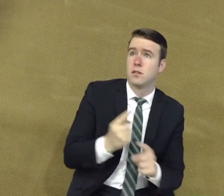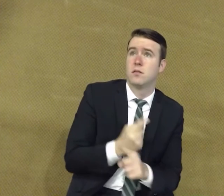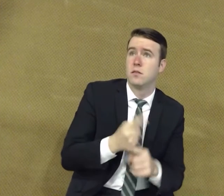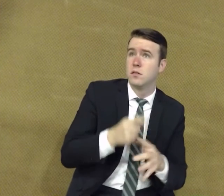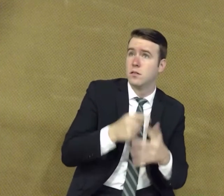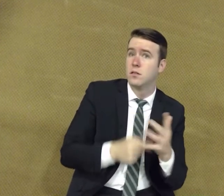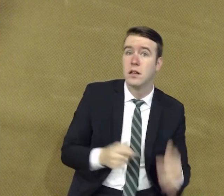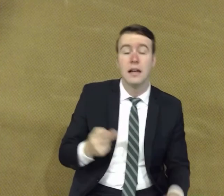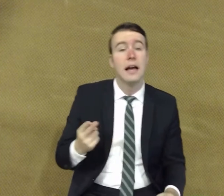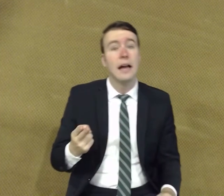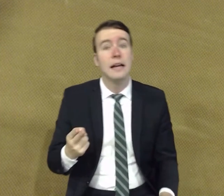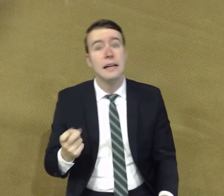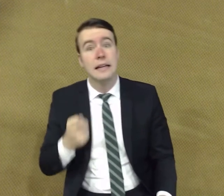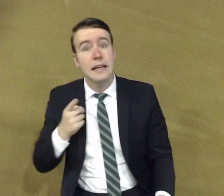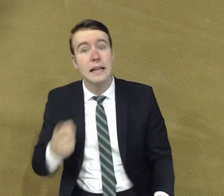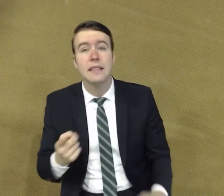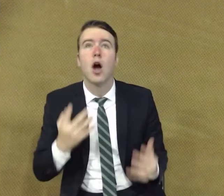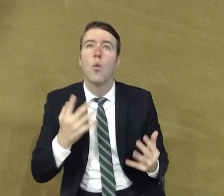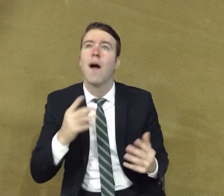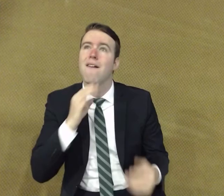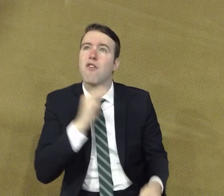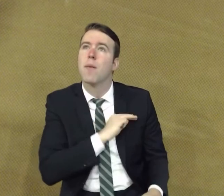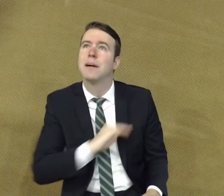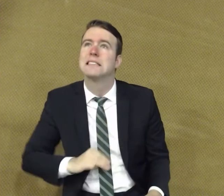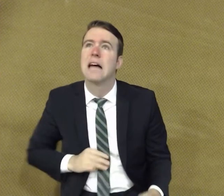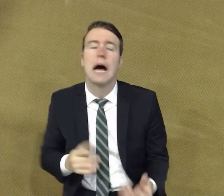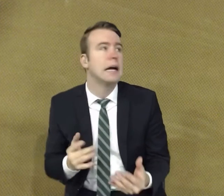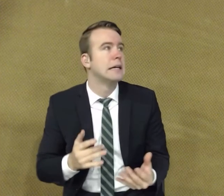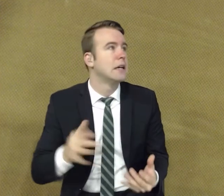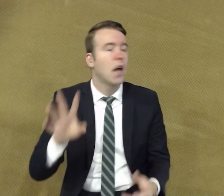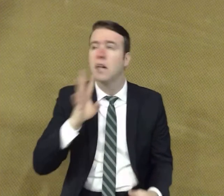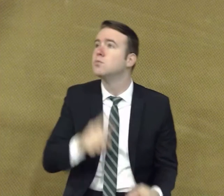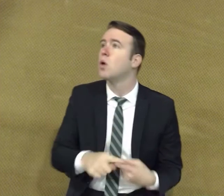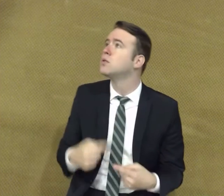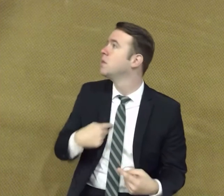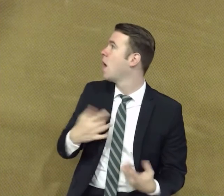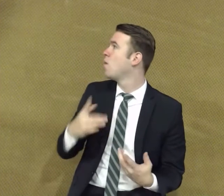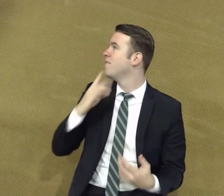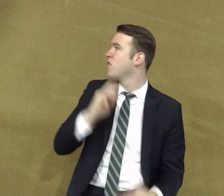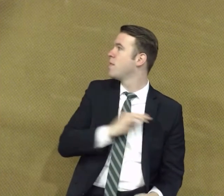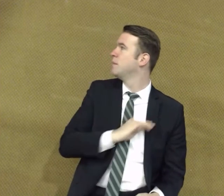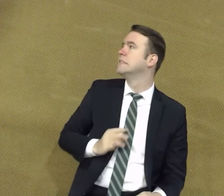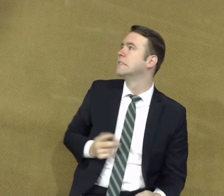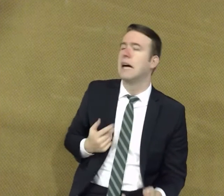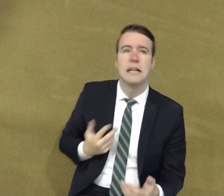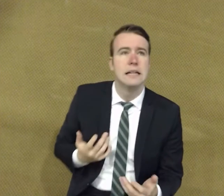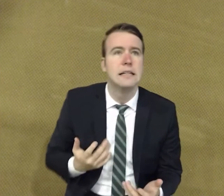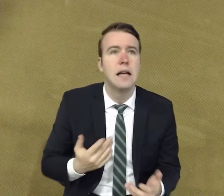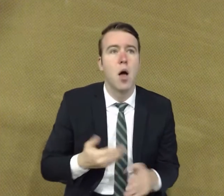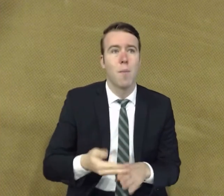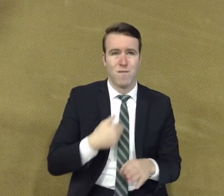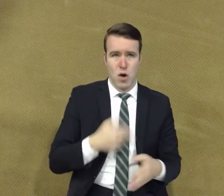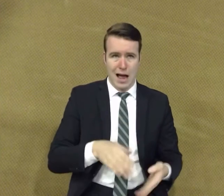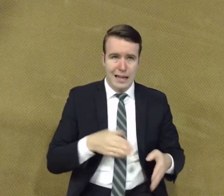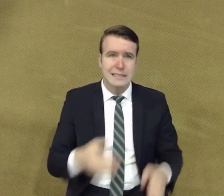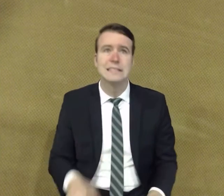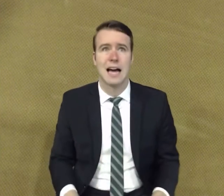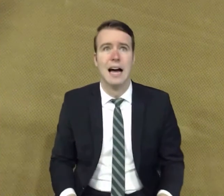And he was there waiting for the Messiah. He felt like God spoke to him that he was going to see the Messiah before he